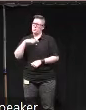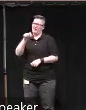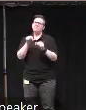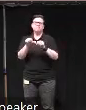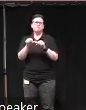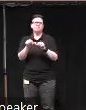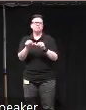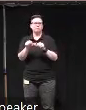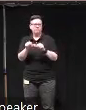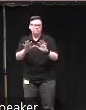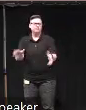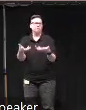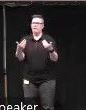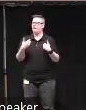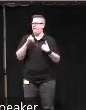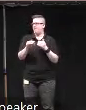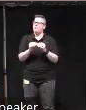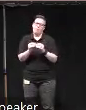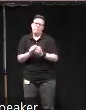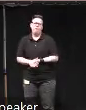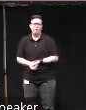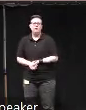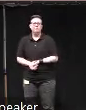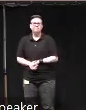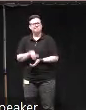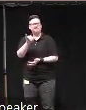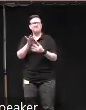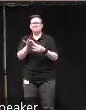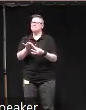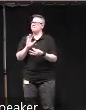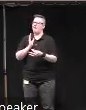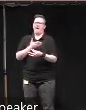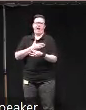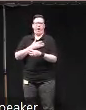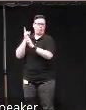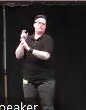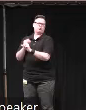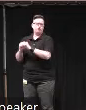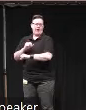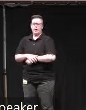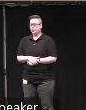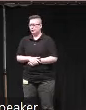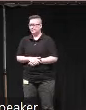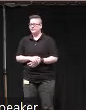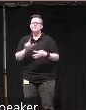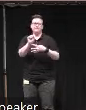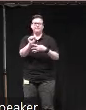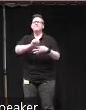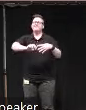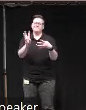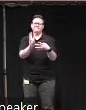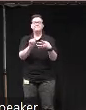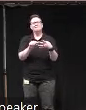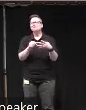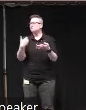to cultivate. And that relates to our overall strategy as well. There are also